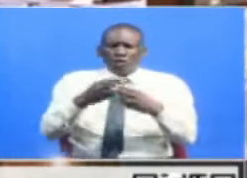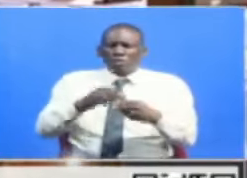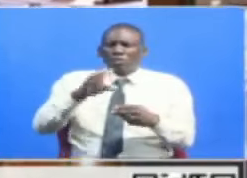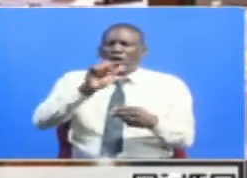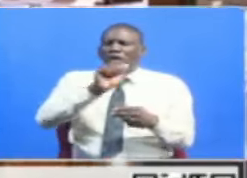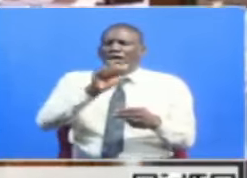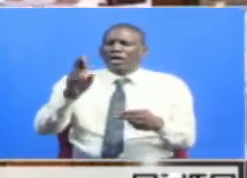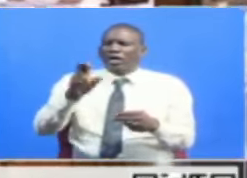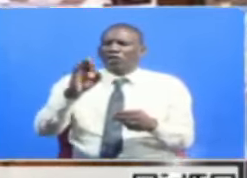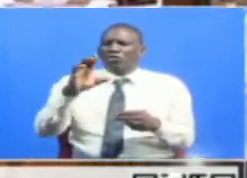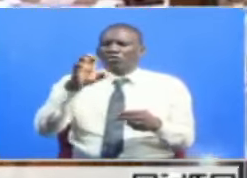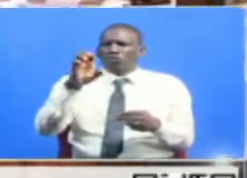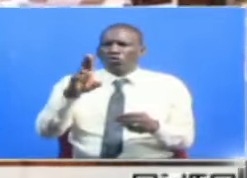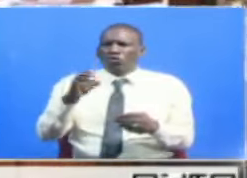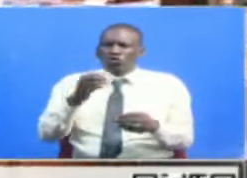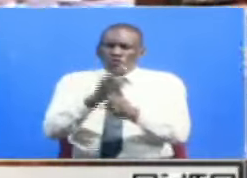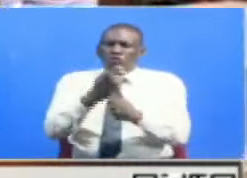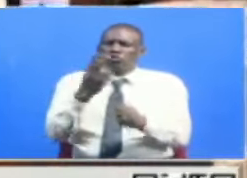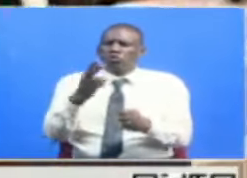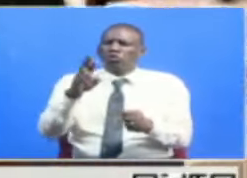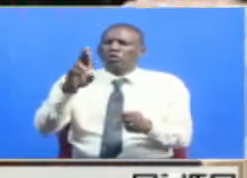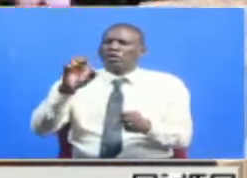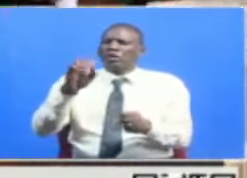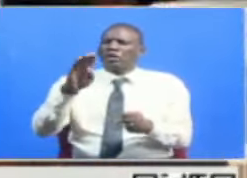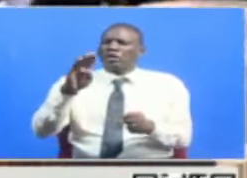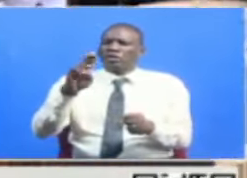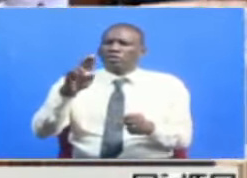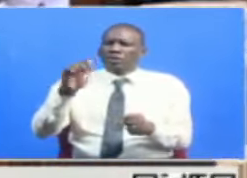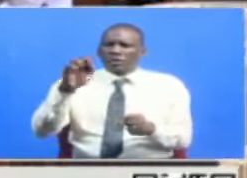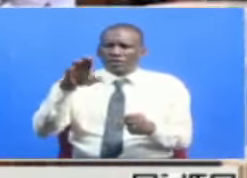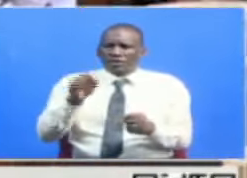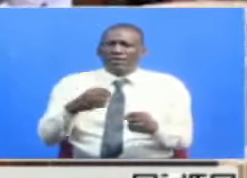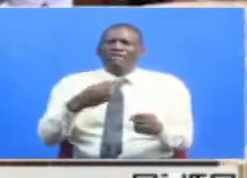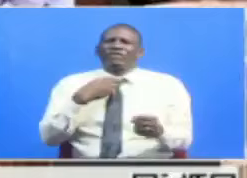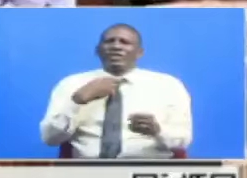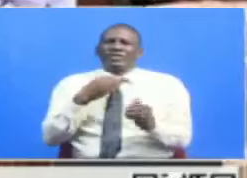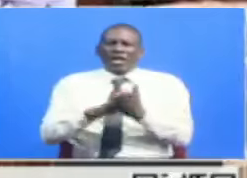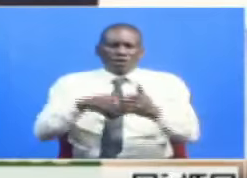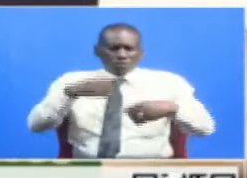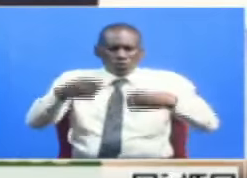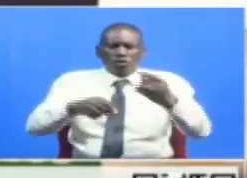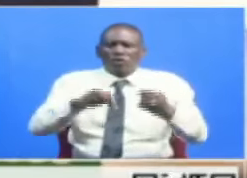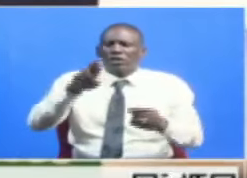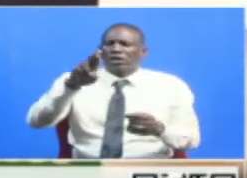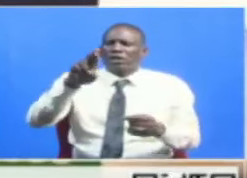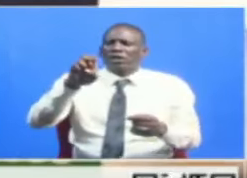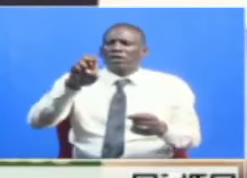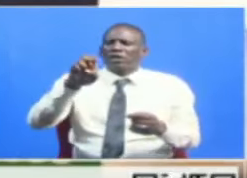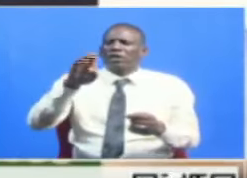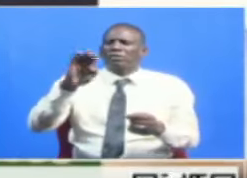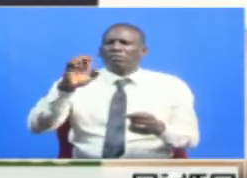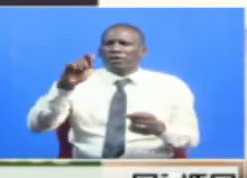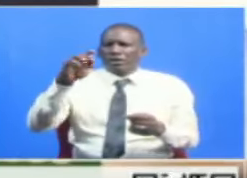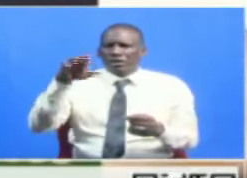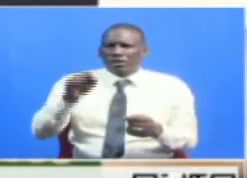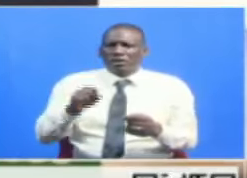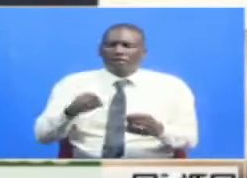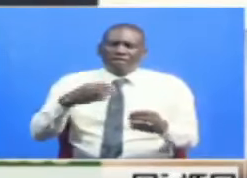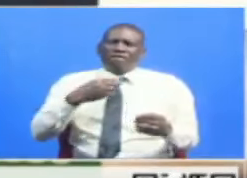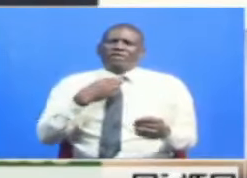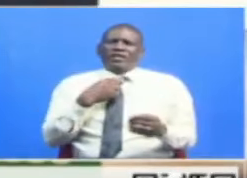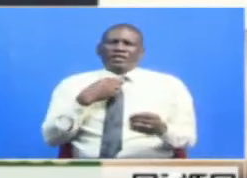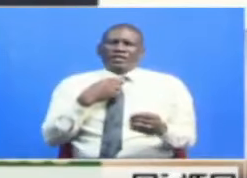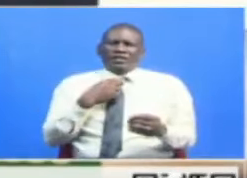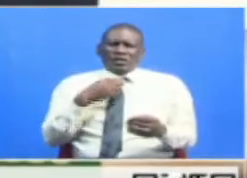employs two types of rebates, fixed and royalty rebates and progressive rebates. Fixed and royalty rebates are